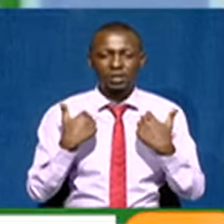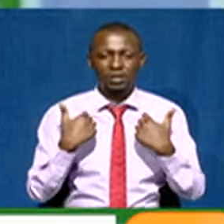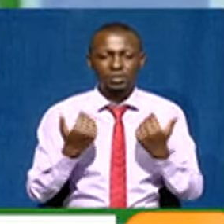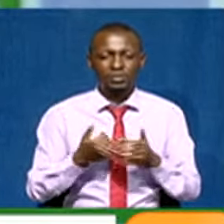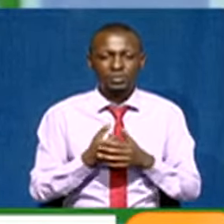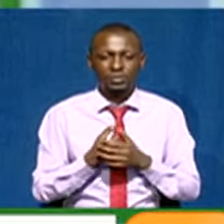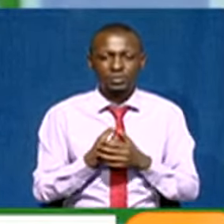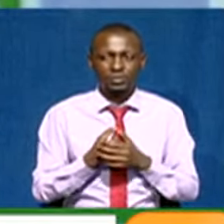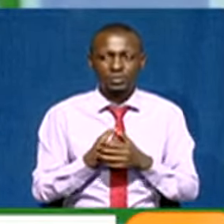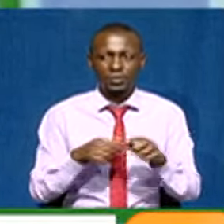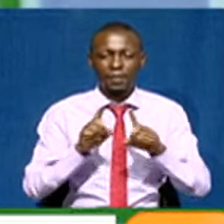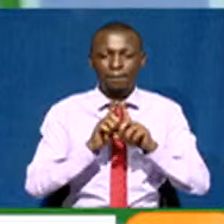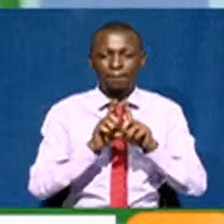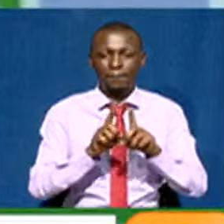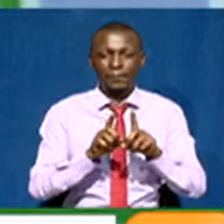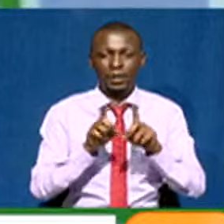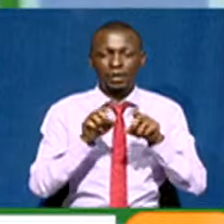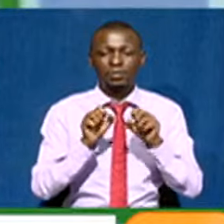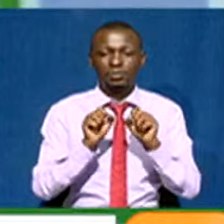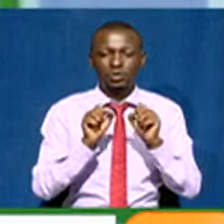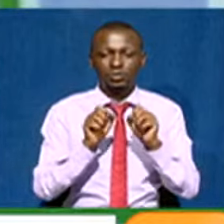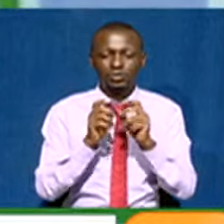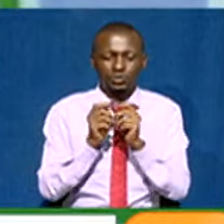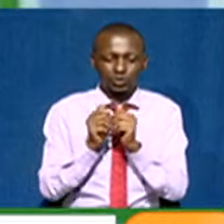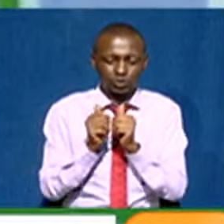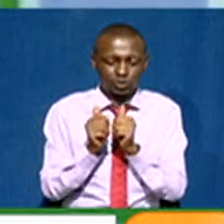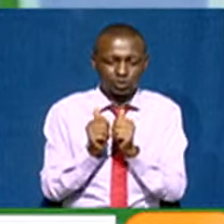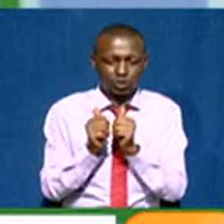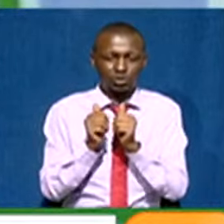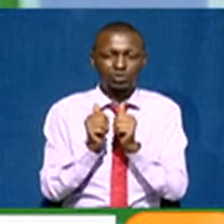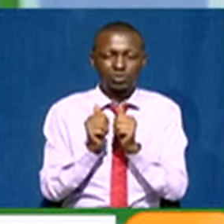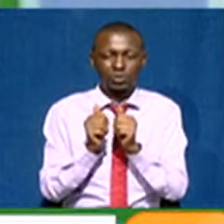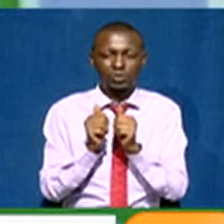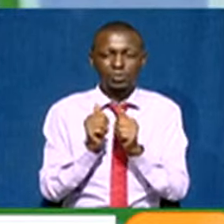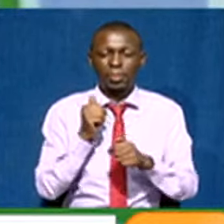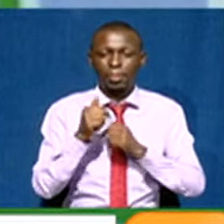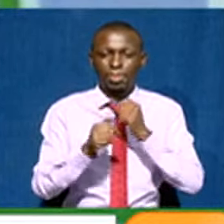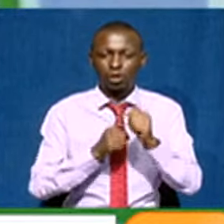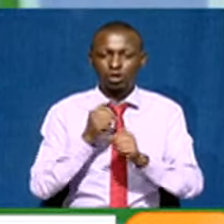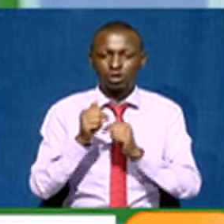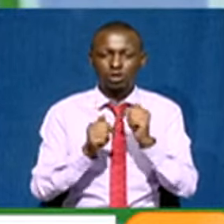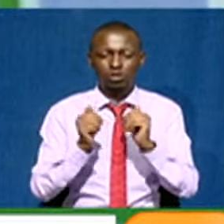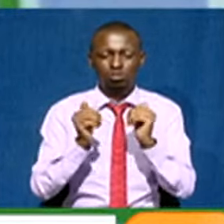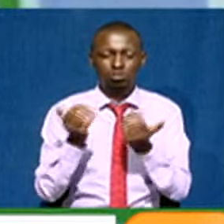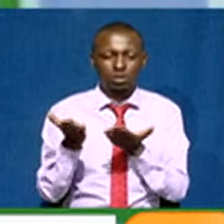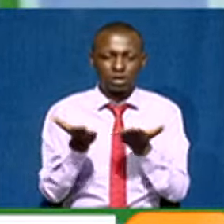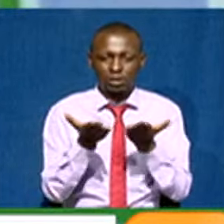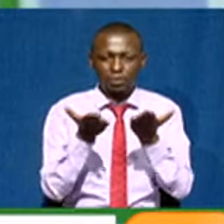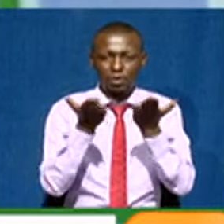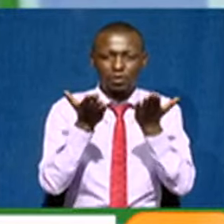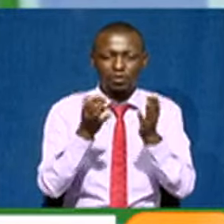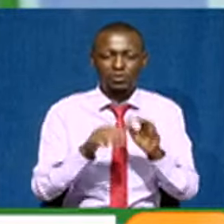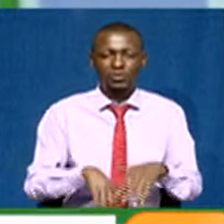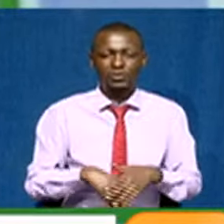those setbacks and reposition ourselves and probably move to a safer ground. So quite a lot